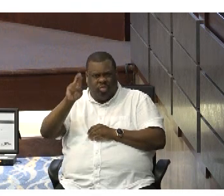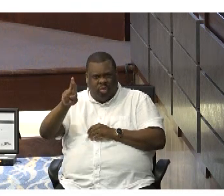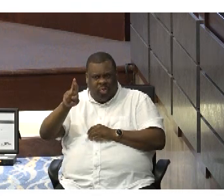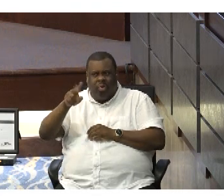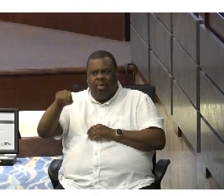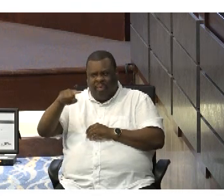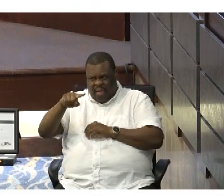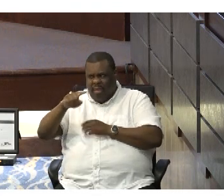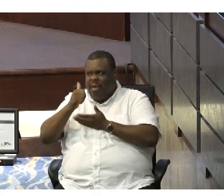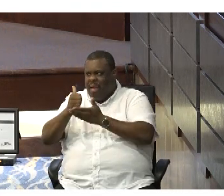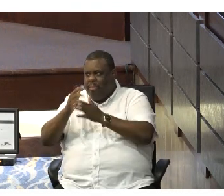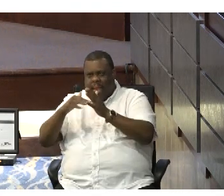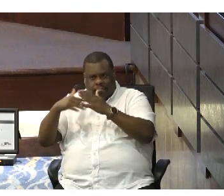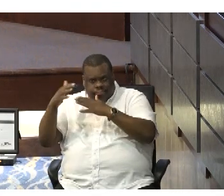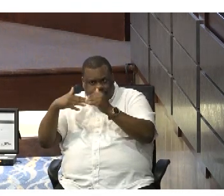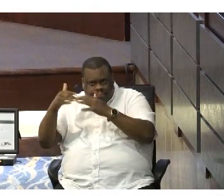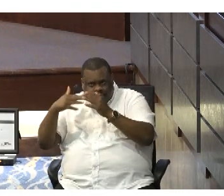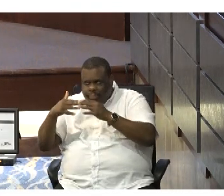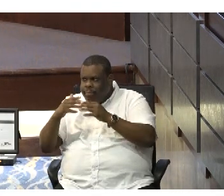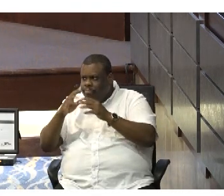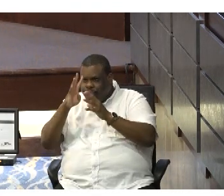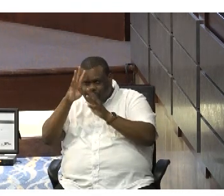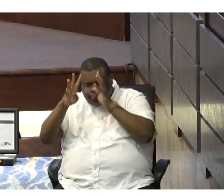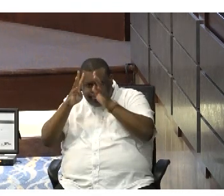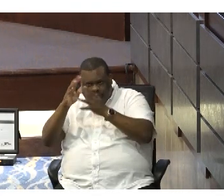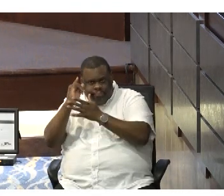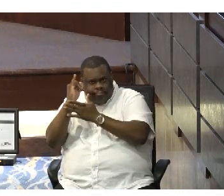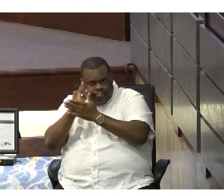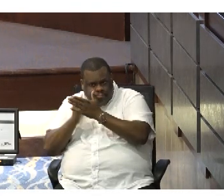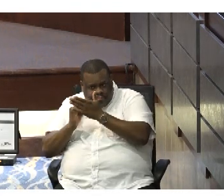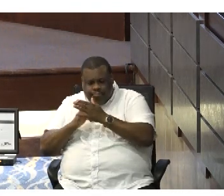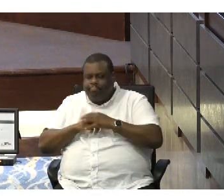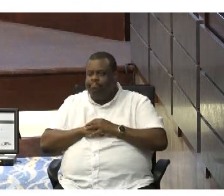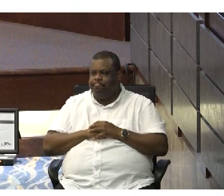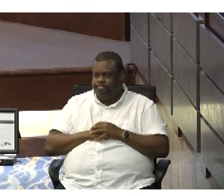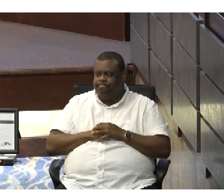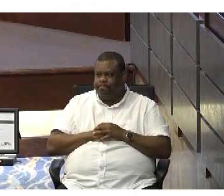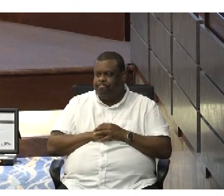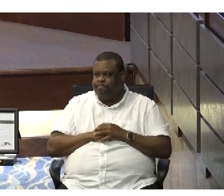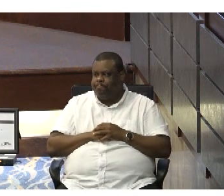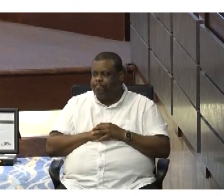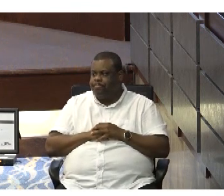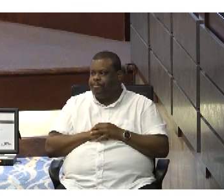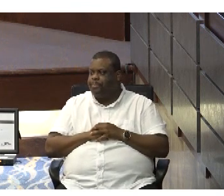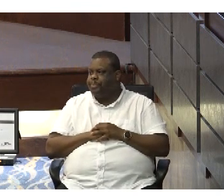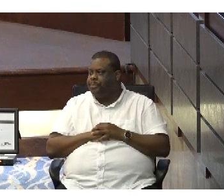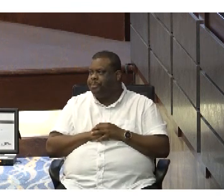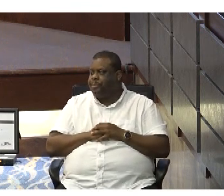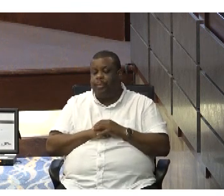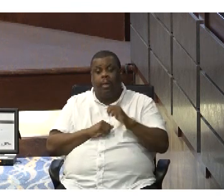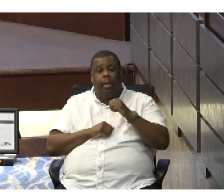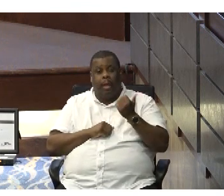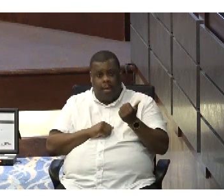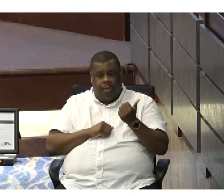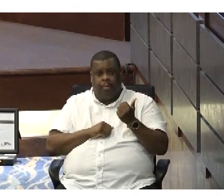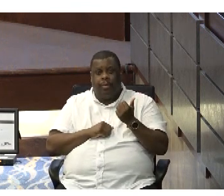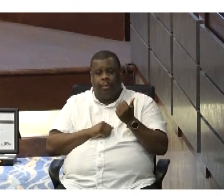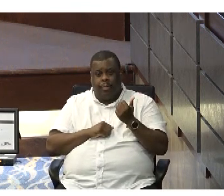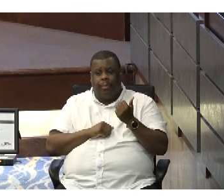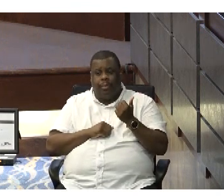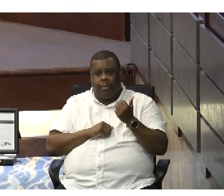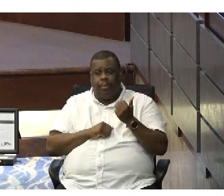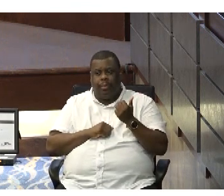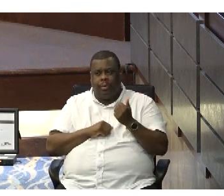Musica in Porto, Fondazione Prada in Milan, and a number of